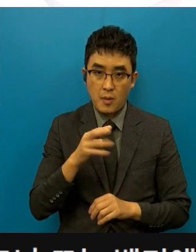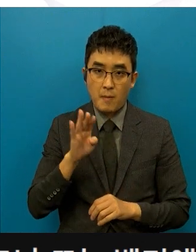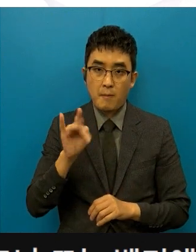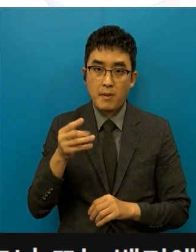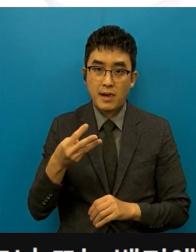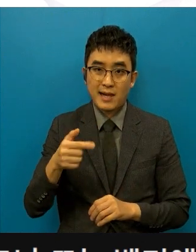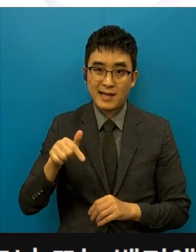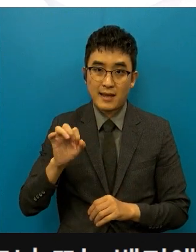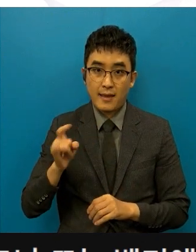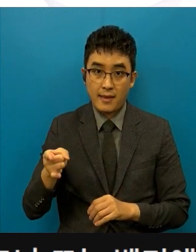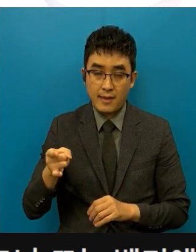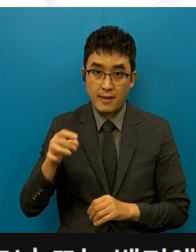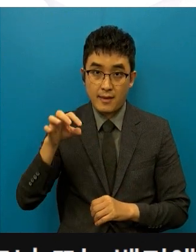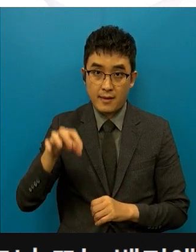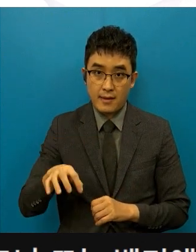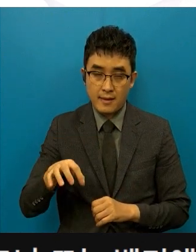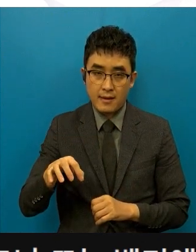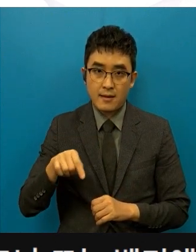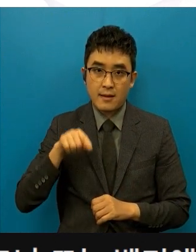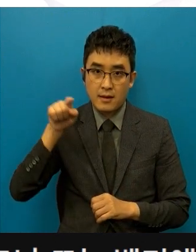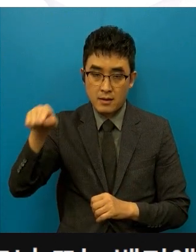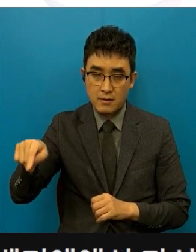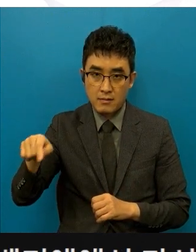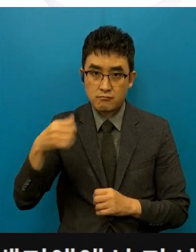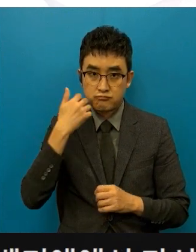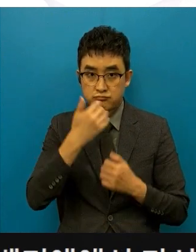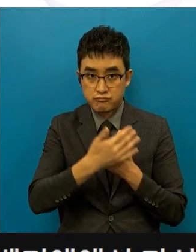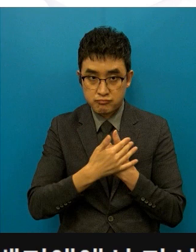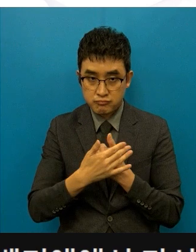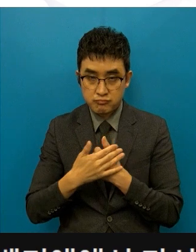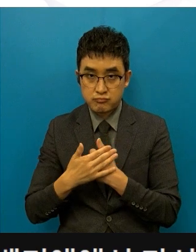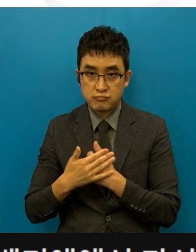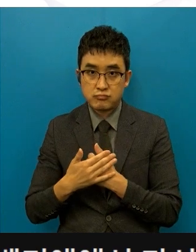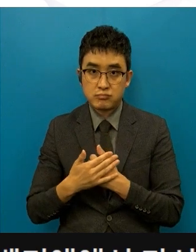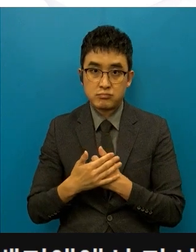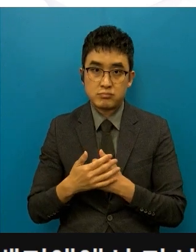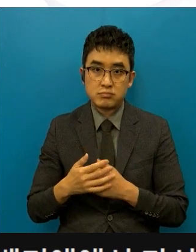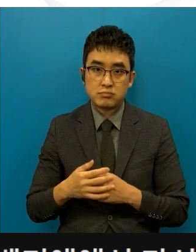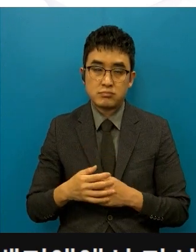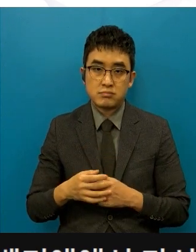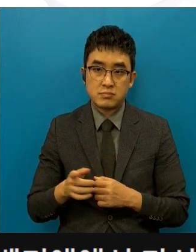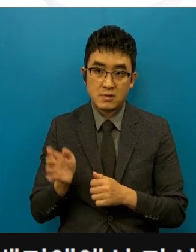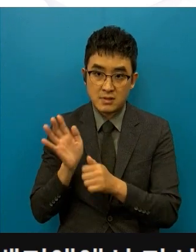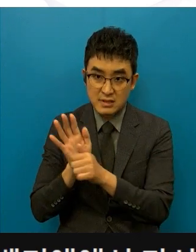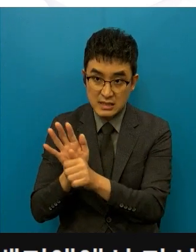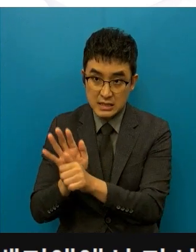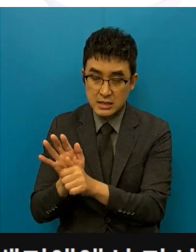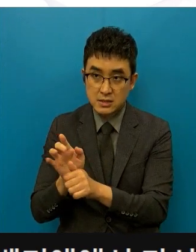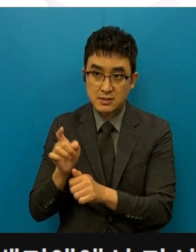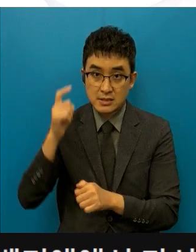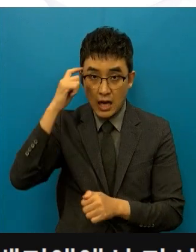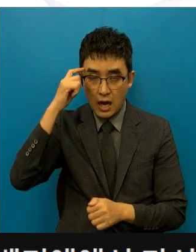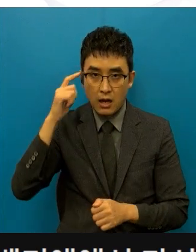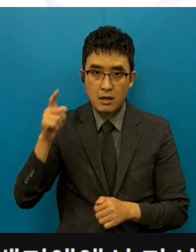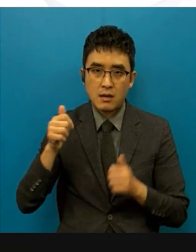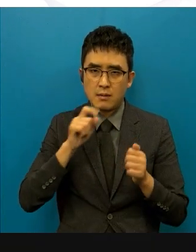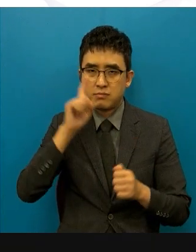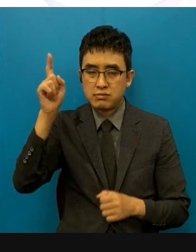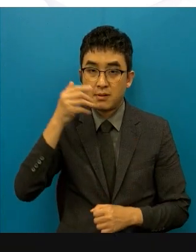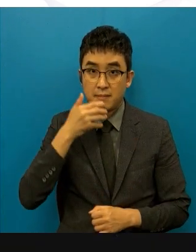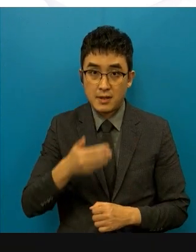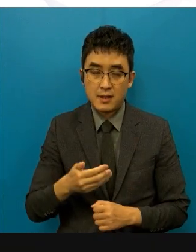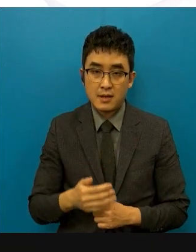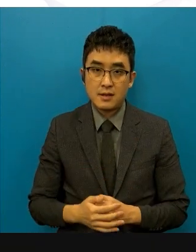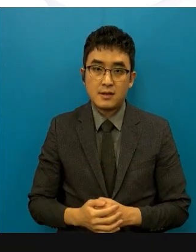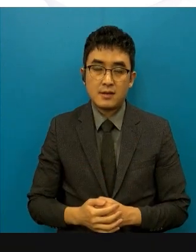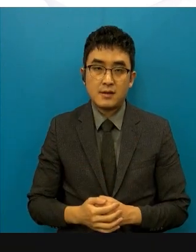UK, but they were mainly some people who helped their loved ones or family members travel to Switzerland for